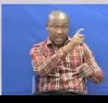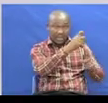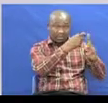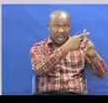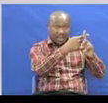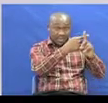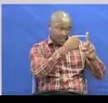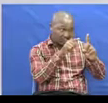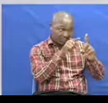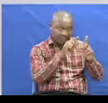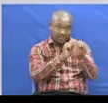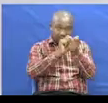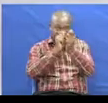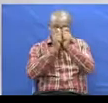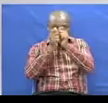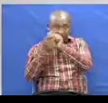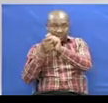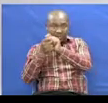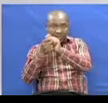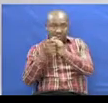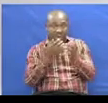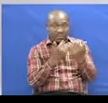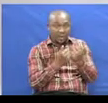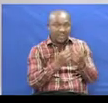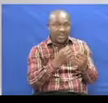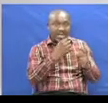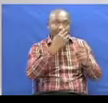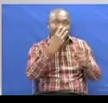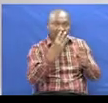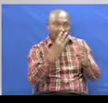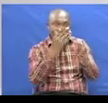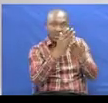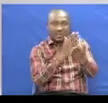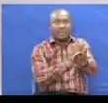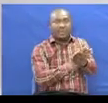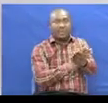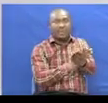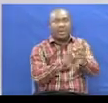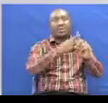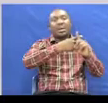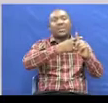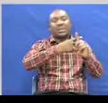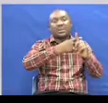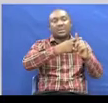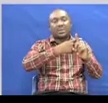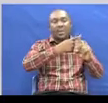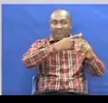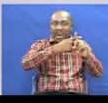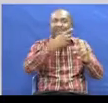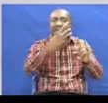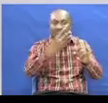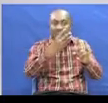positive. So we are shifting it. It's crossing this sign. So we are going to remain with a variable, which is